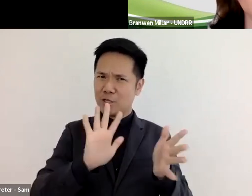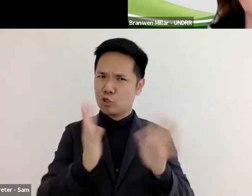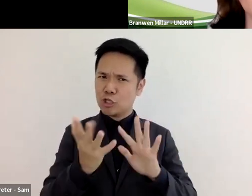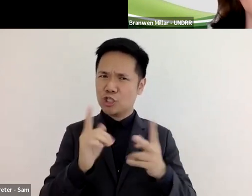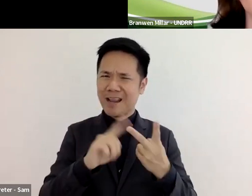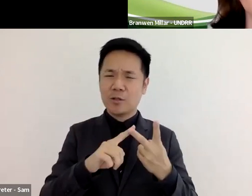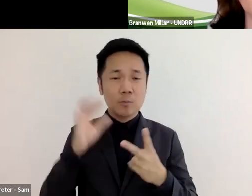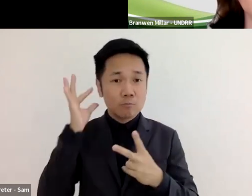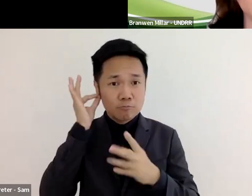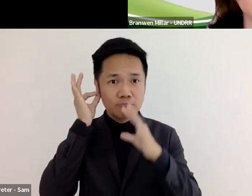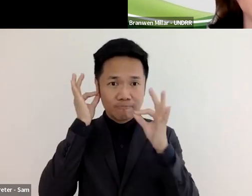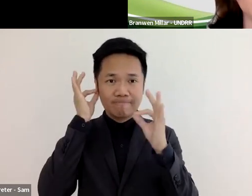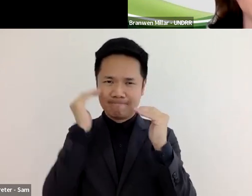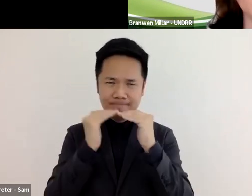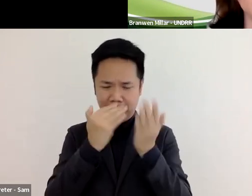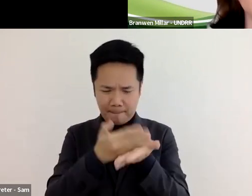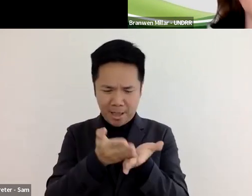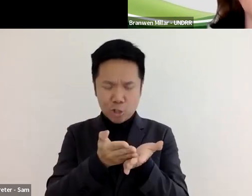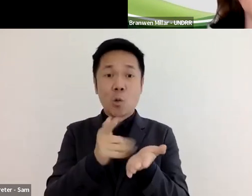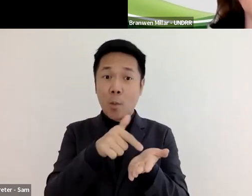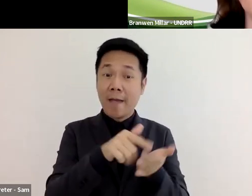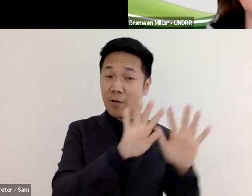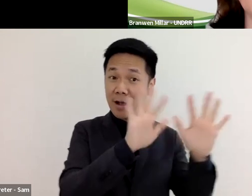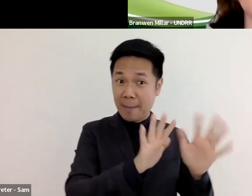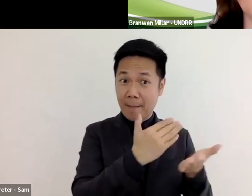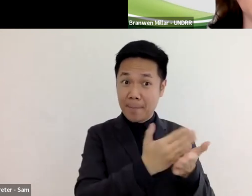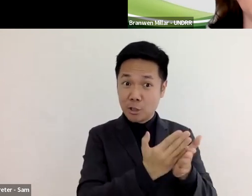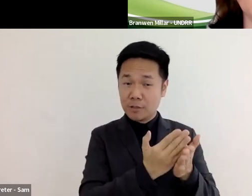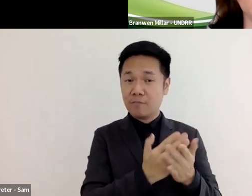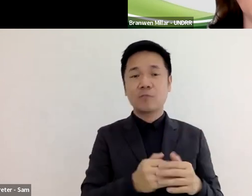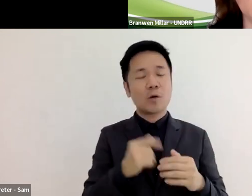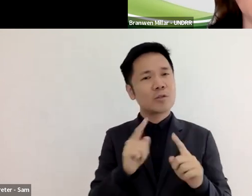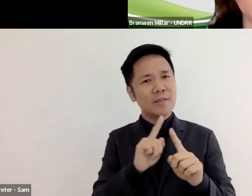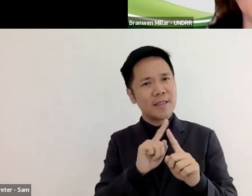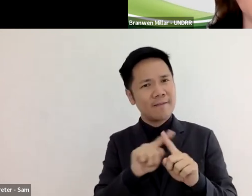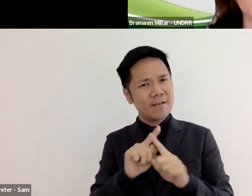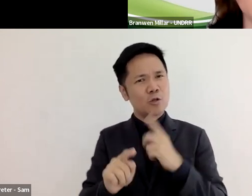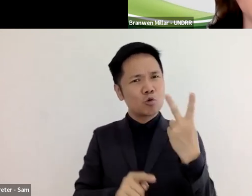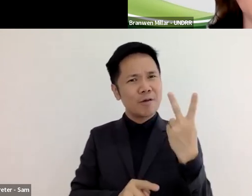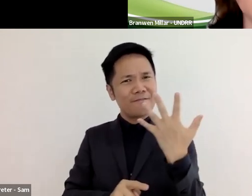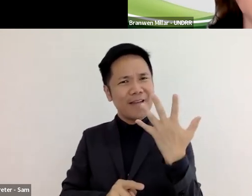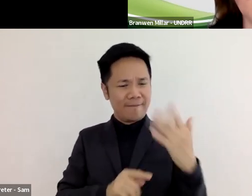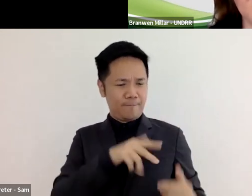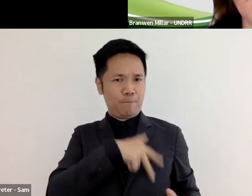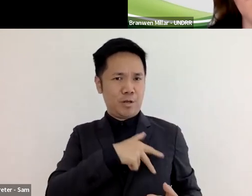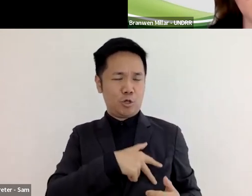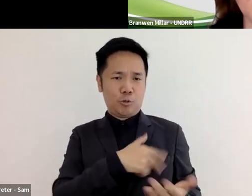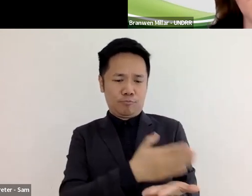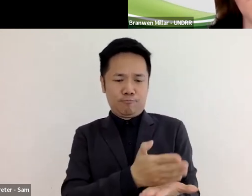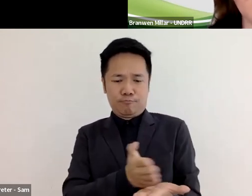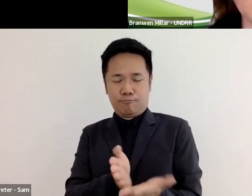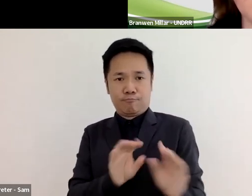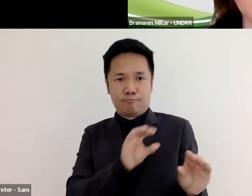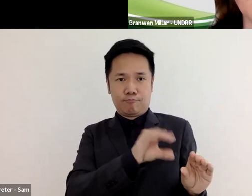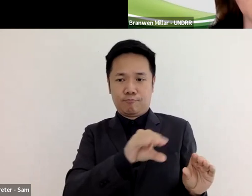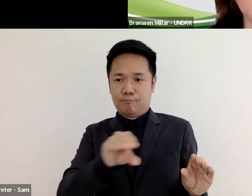gender budget. We also have climate budget for 25 ministries and division as well. Different projects are